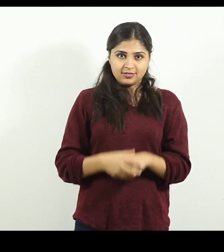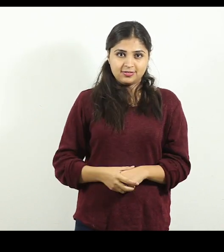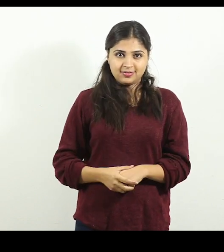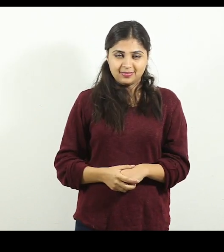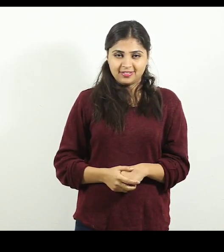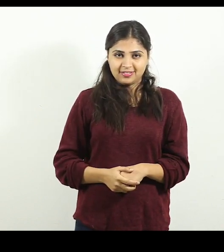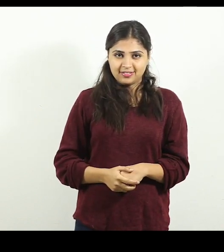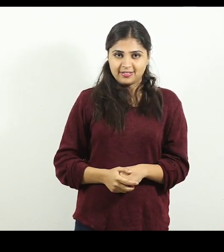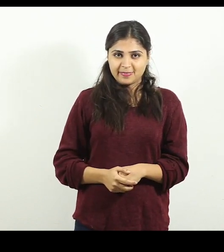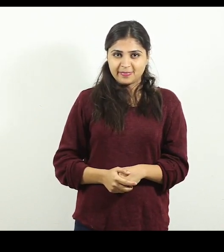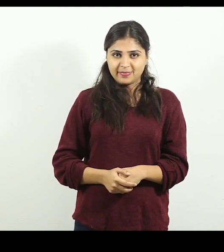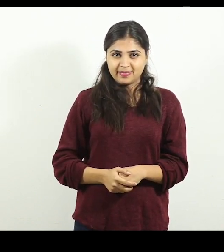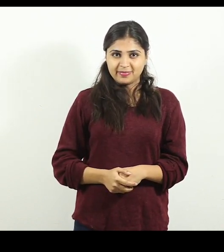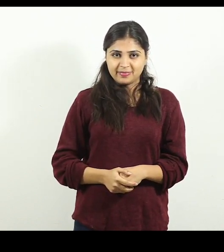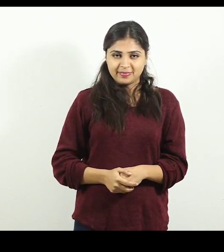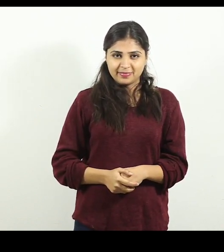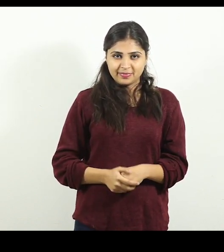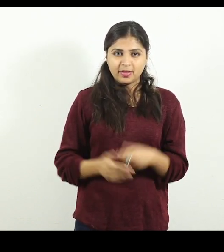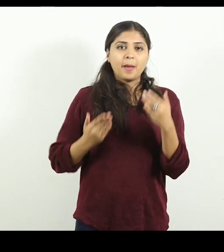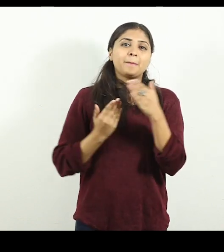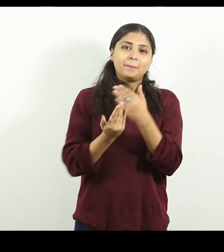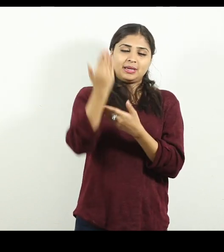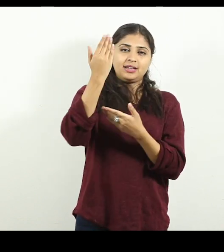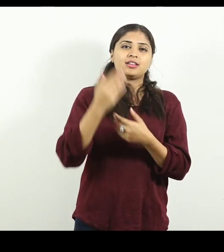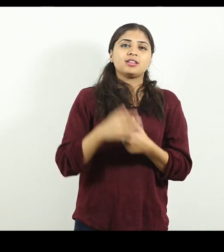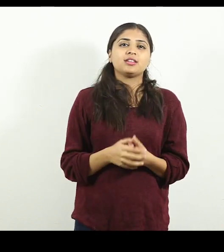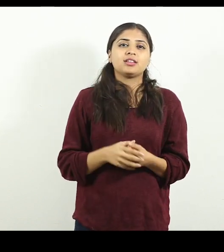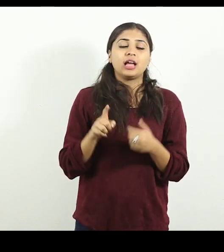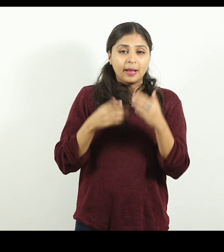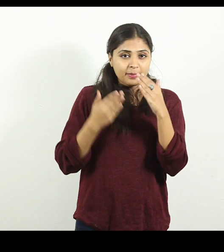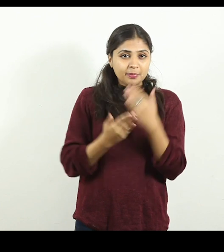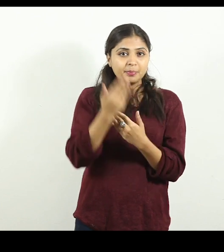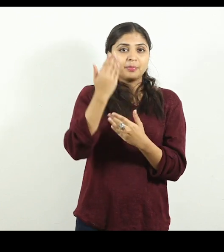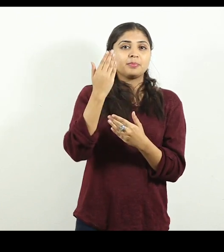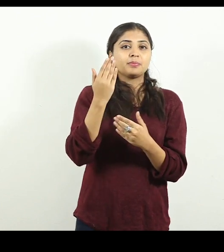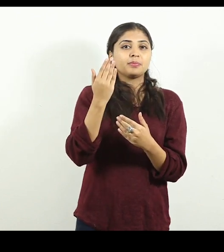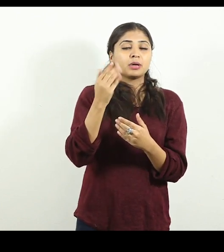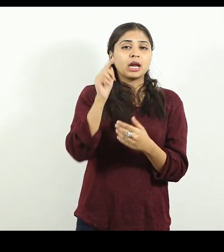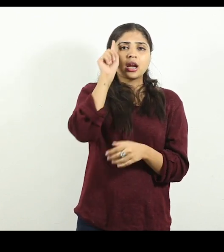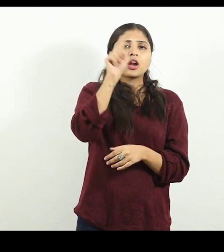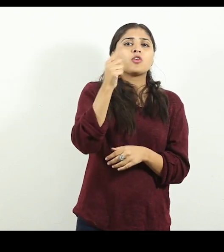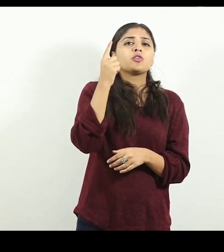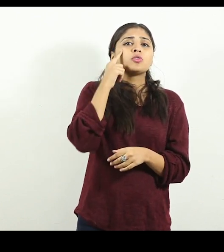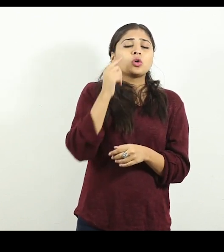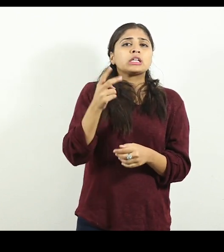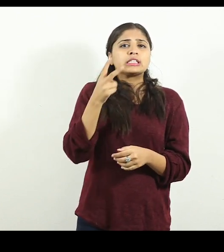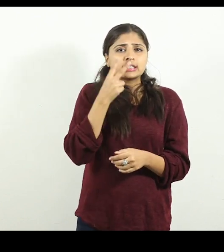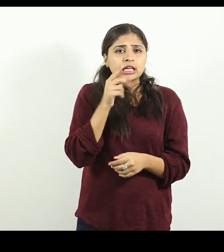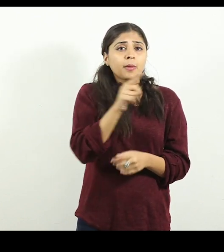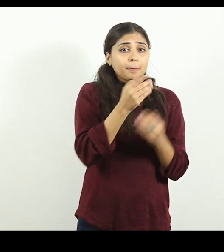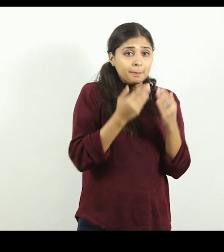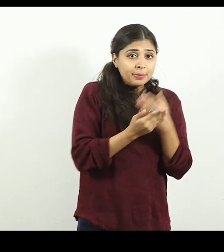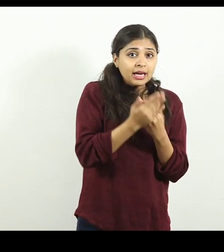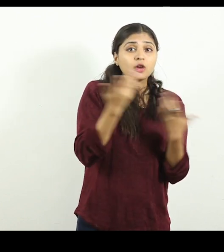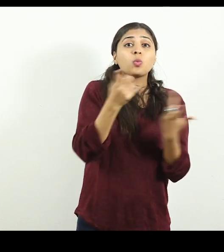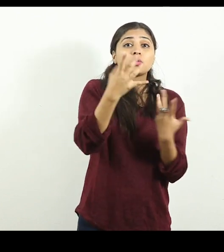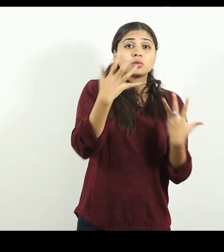Print. Print tab is the place to go to make sure you are printing what you want. Click the File